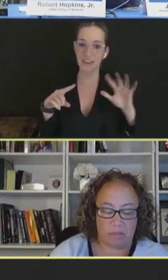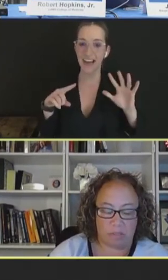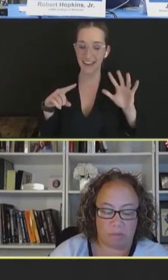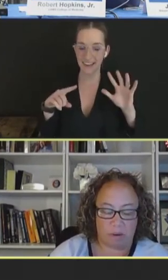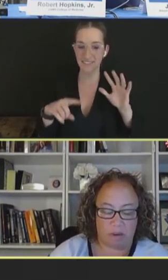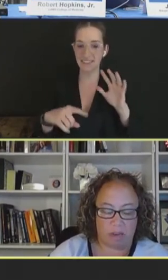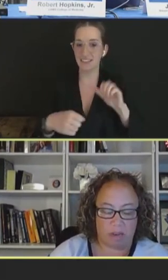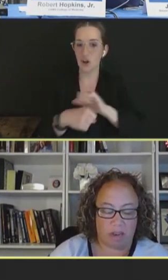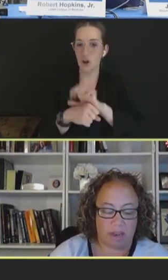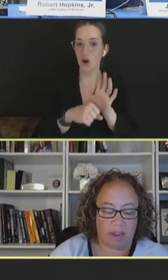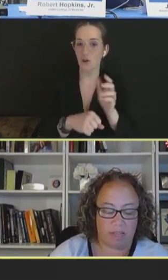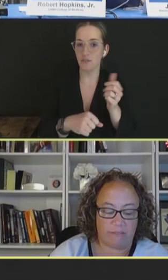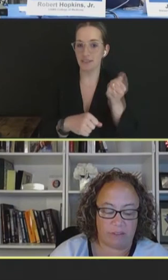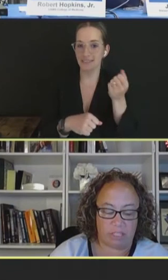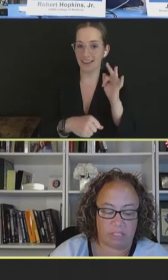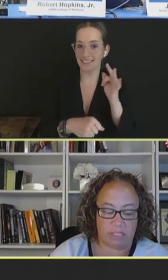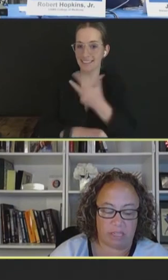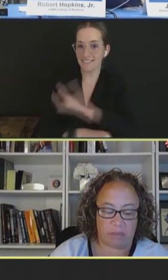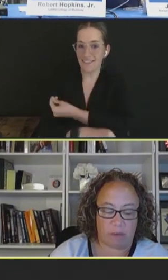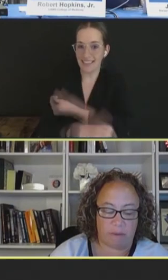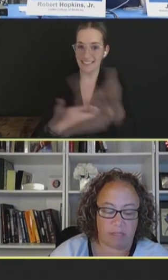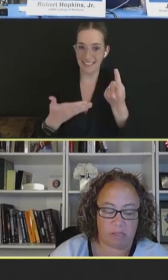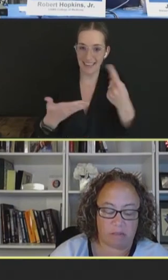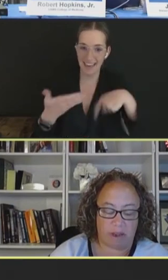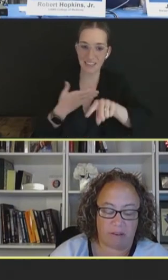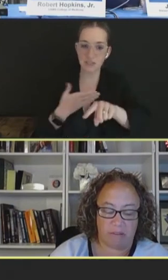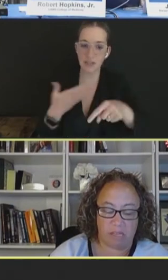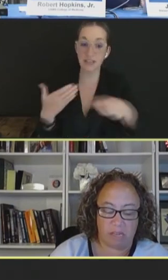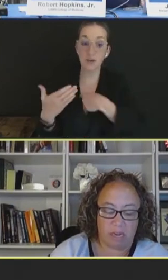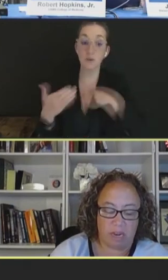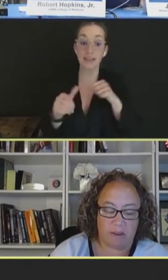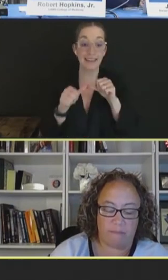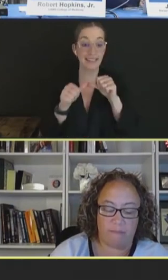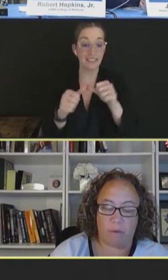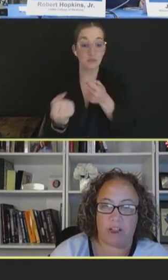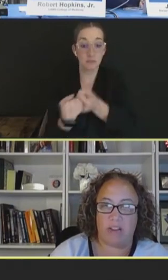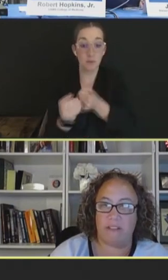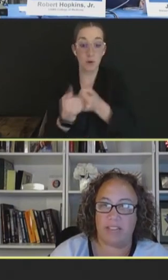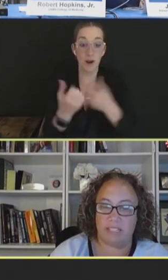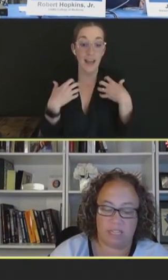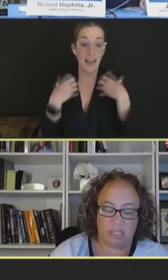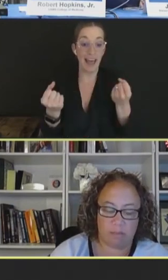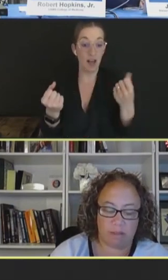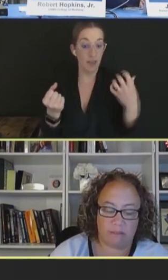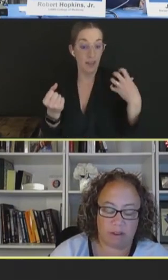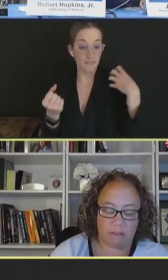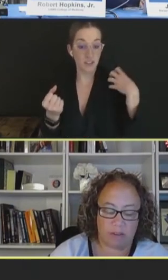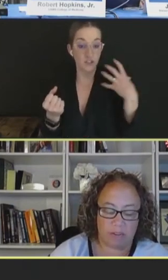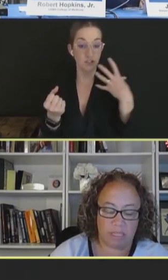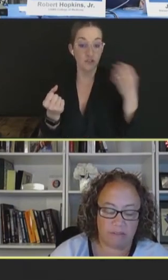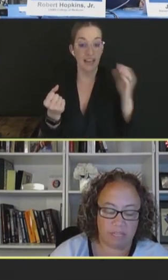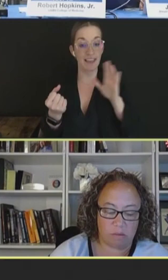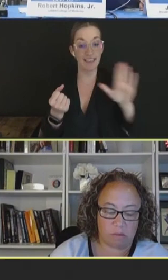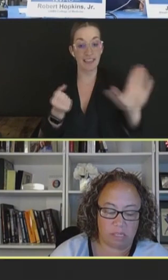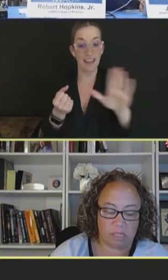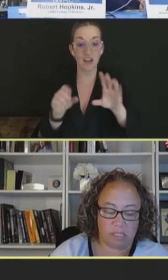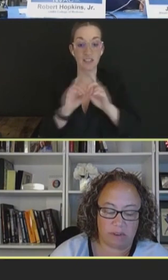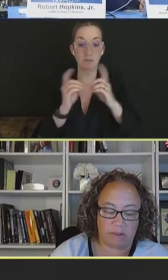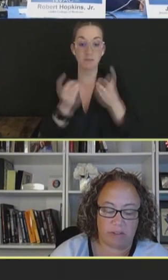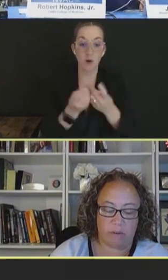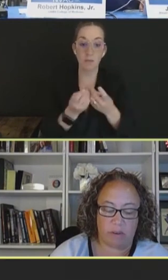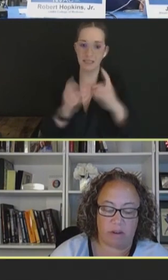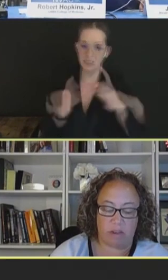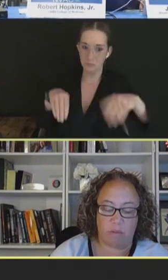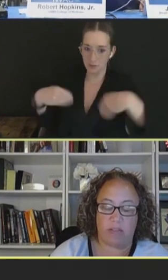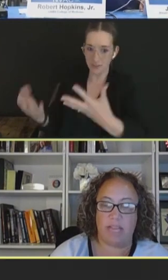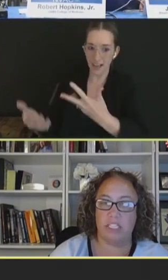to support our health officials and their departments around providing vaccine-specific COVID-19 resources and